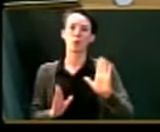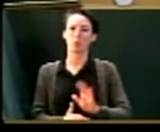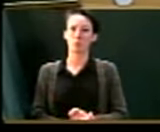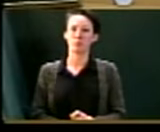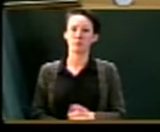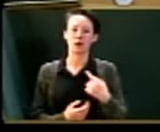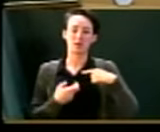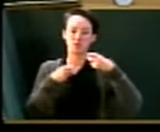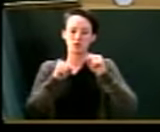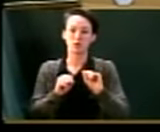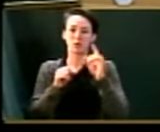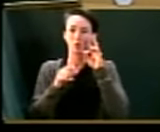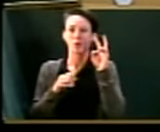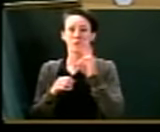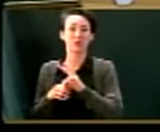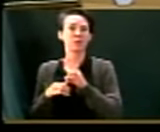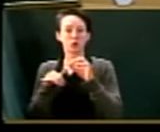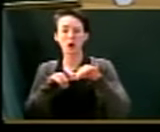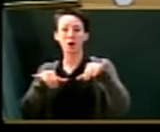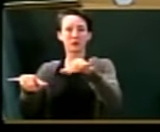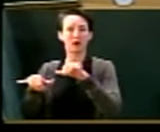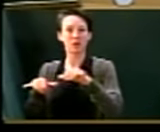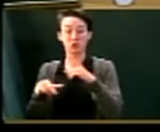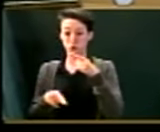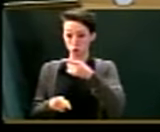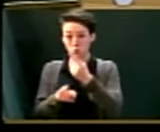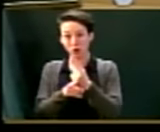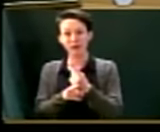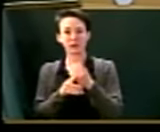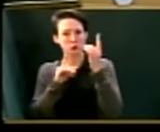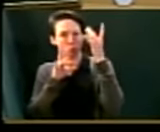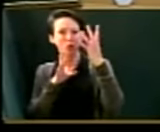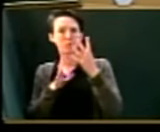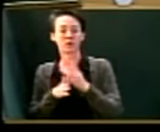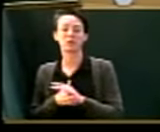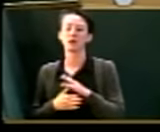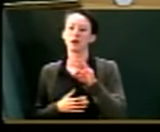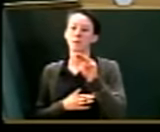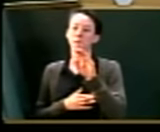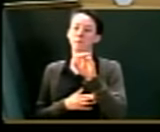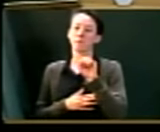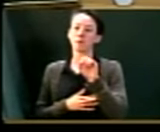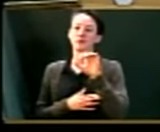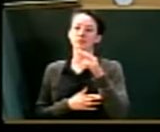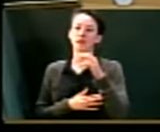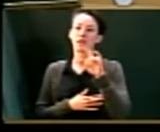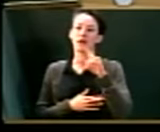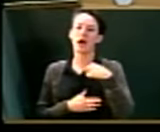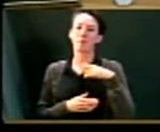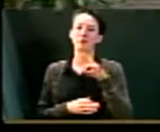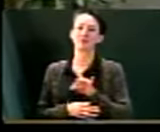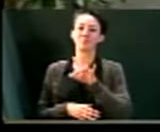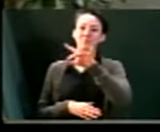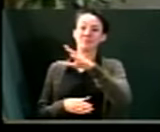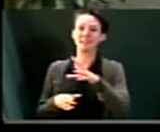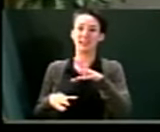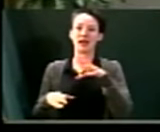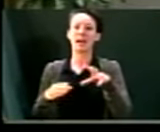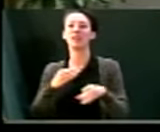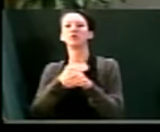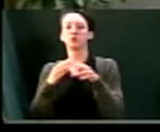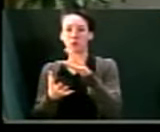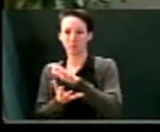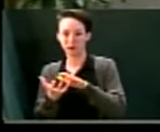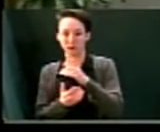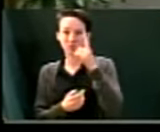for commonality, because you're right. It's horrible. Ms. It's Hill, horrendous. Let me just add this to the mess, because